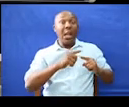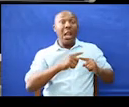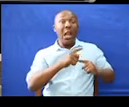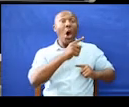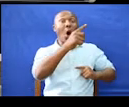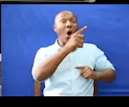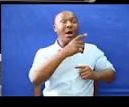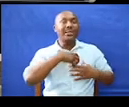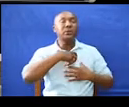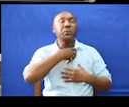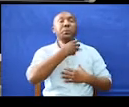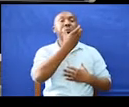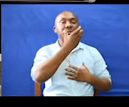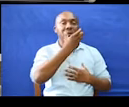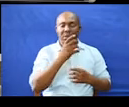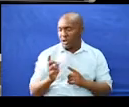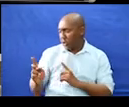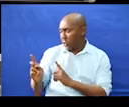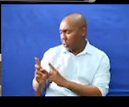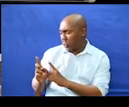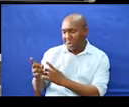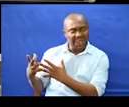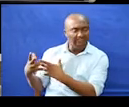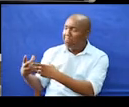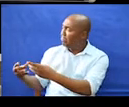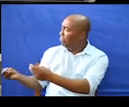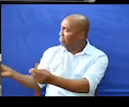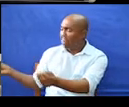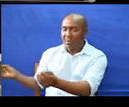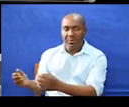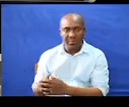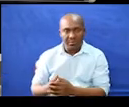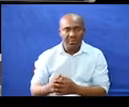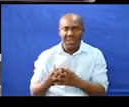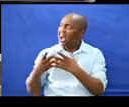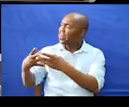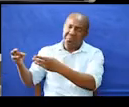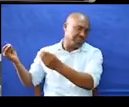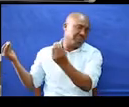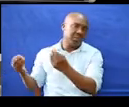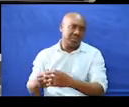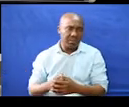long-necked giraffe, and those with the short neck, intermediate neck are no longer seen.